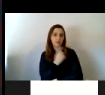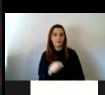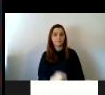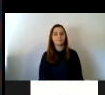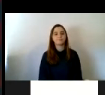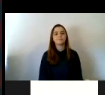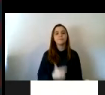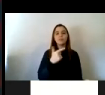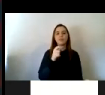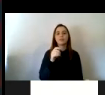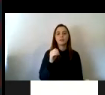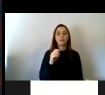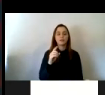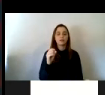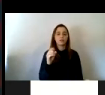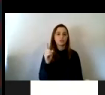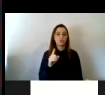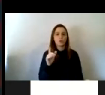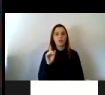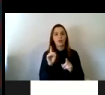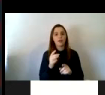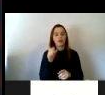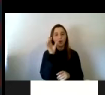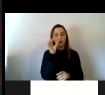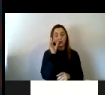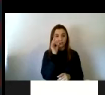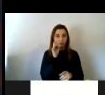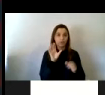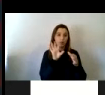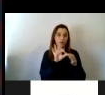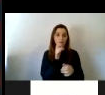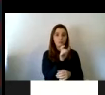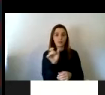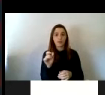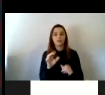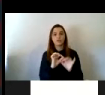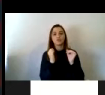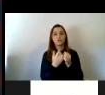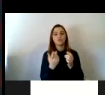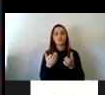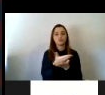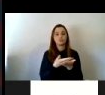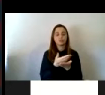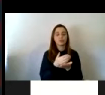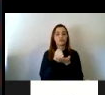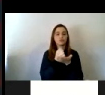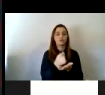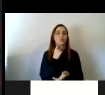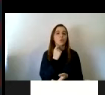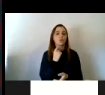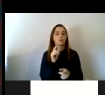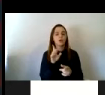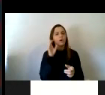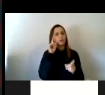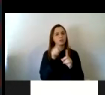is a Hungarian acronym for Social Coexistence Helping Courses. This program is for high school students in